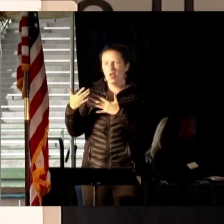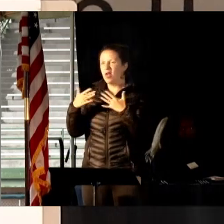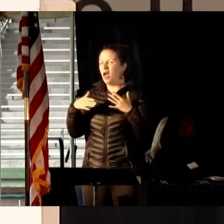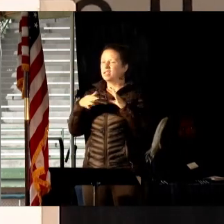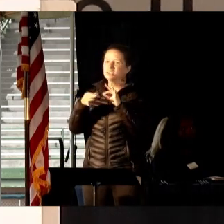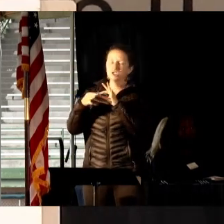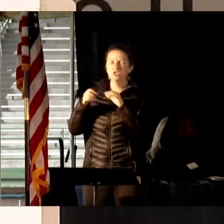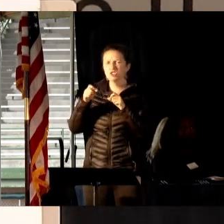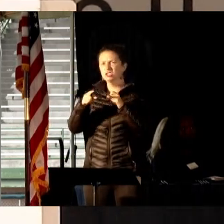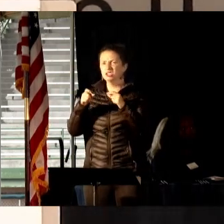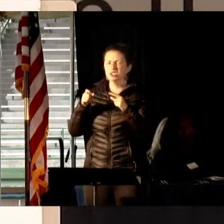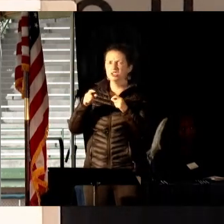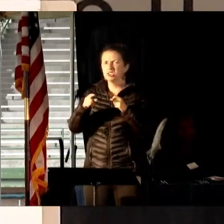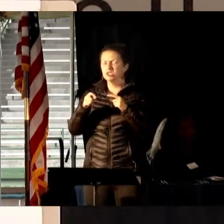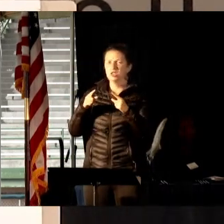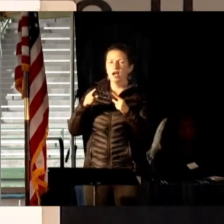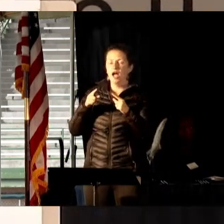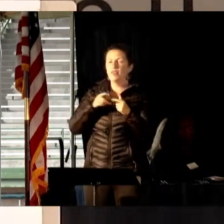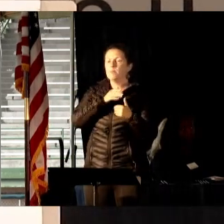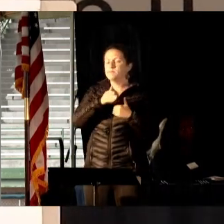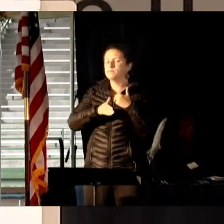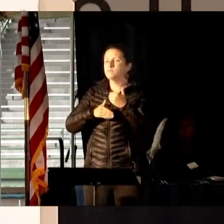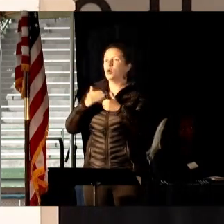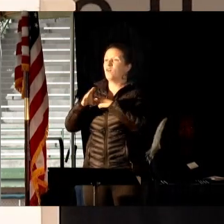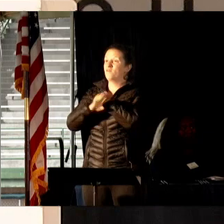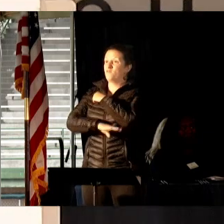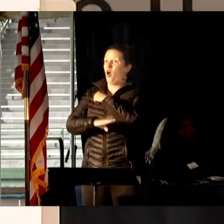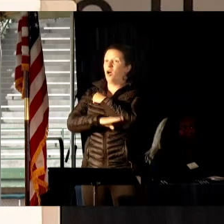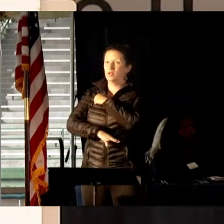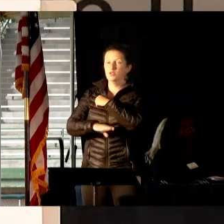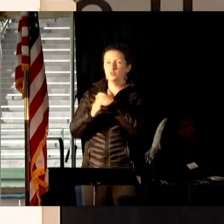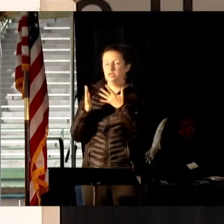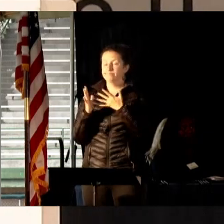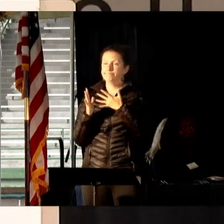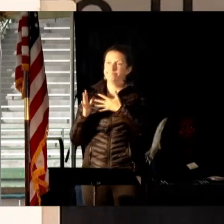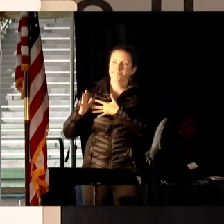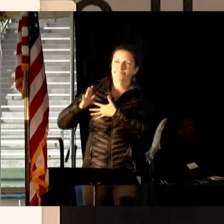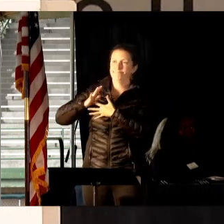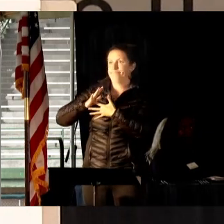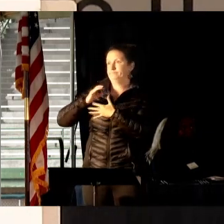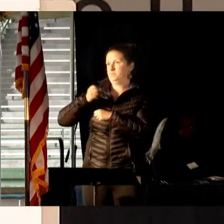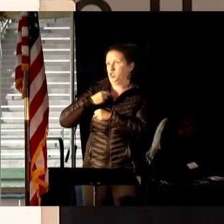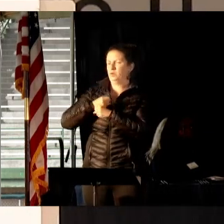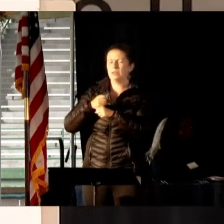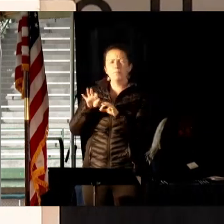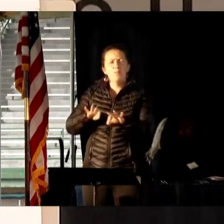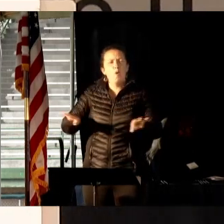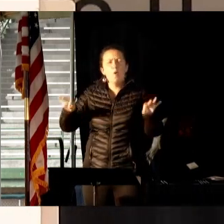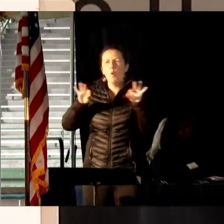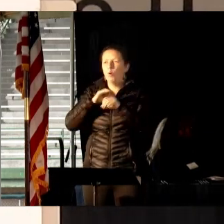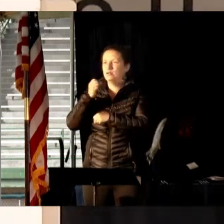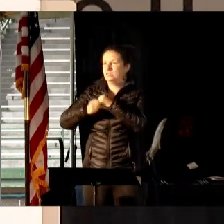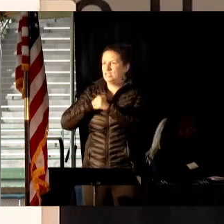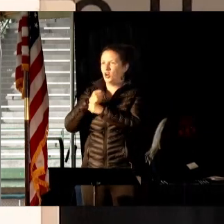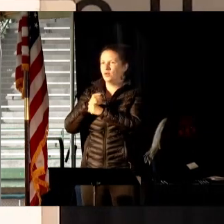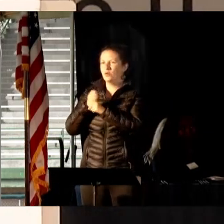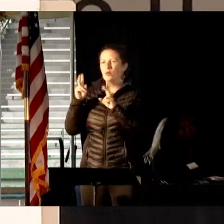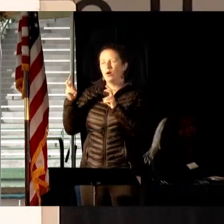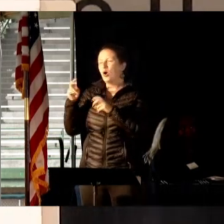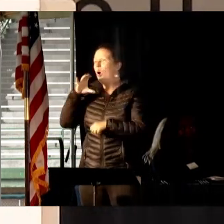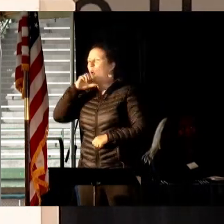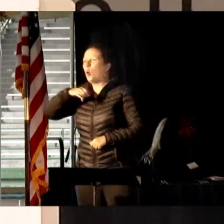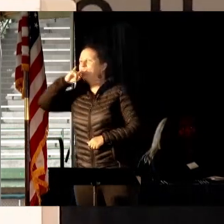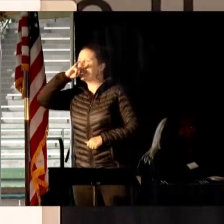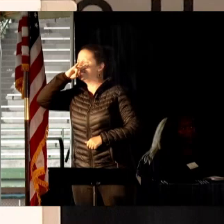of our junior year. Junior year, being the pivotal year in our high school experience where we finally transitioned from older kids to